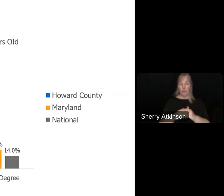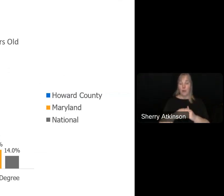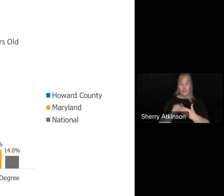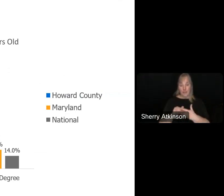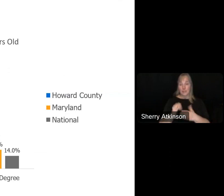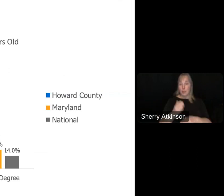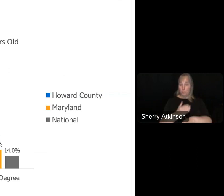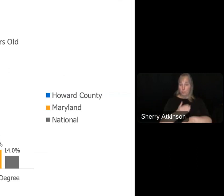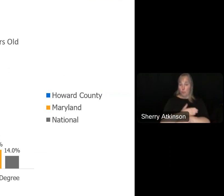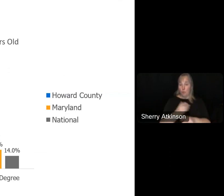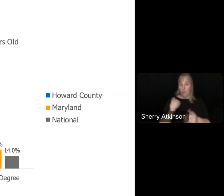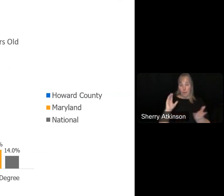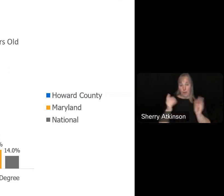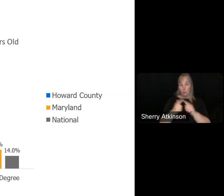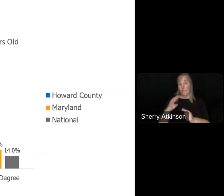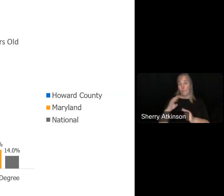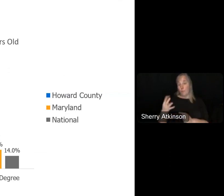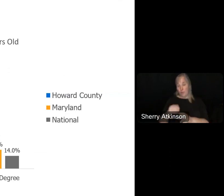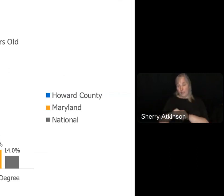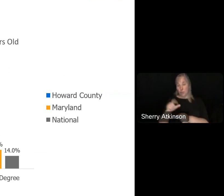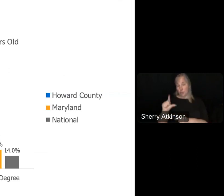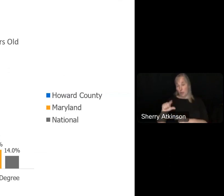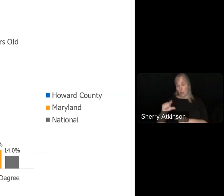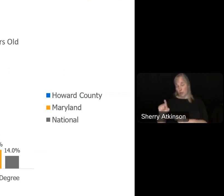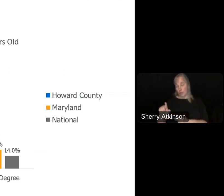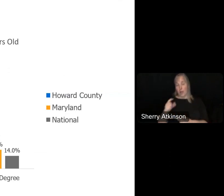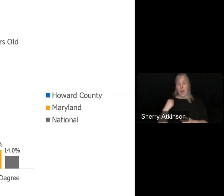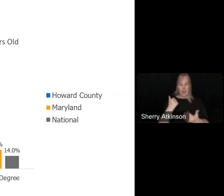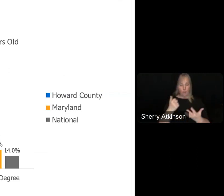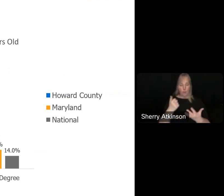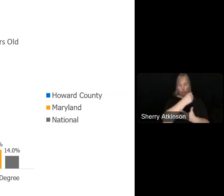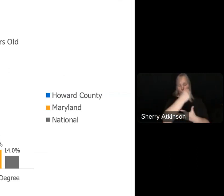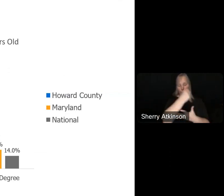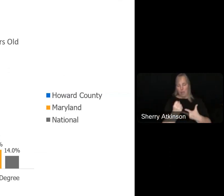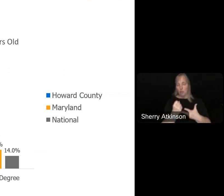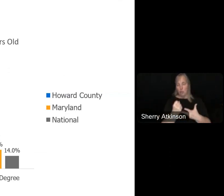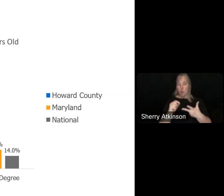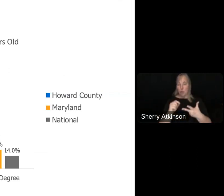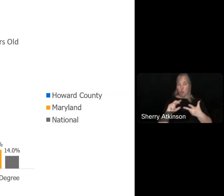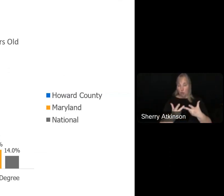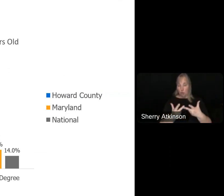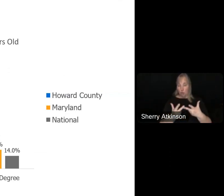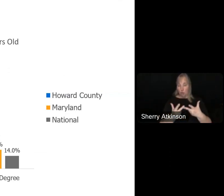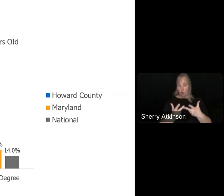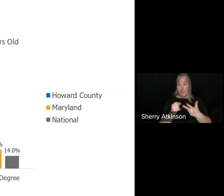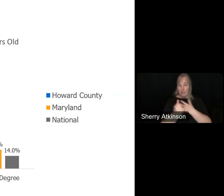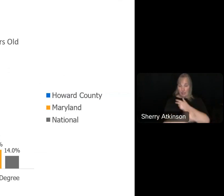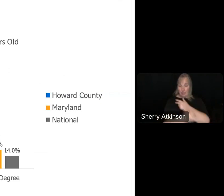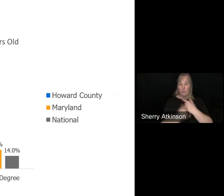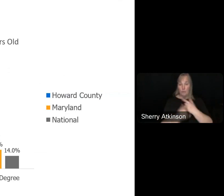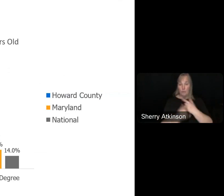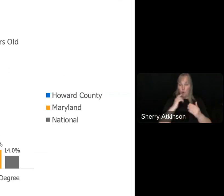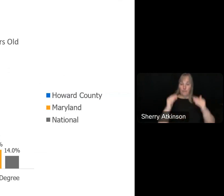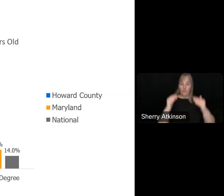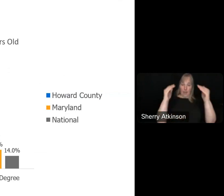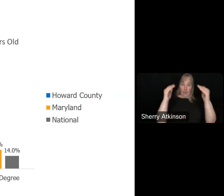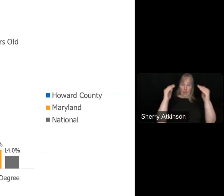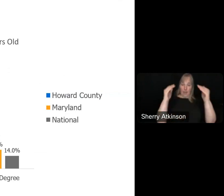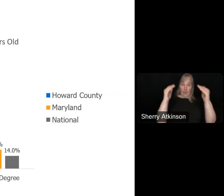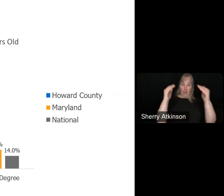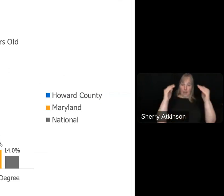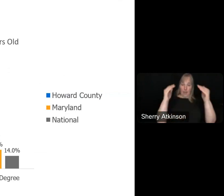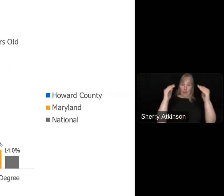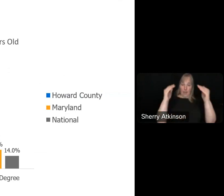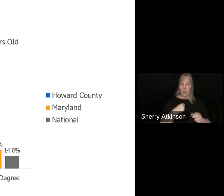2021. And we are ranked third in the nation for advanced degrees. So we continue to have a very educated population in